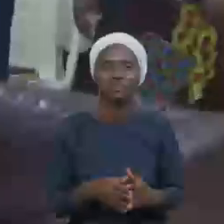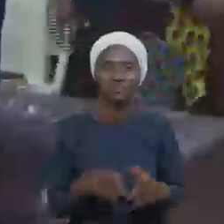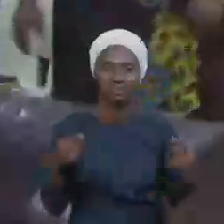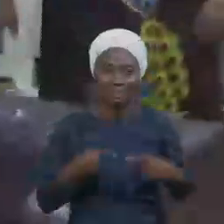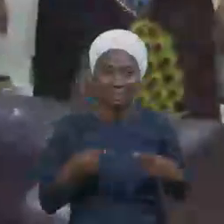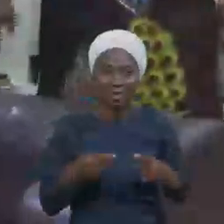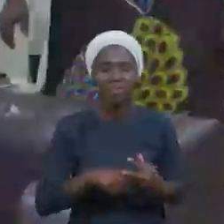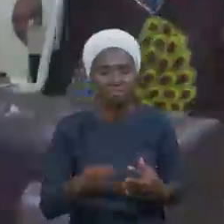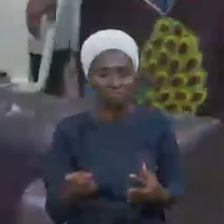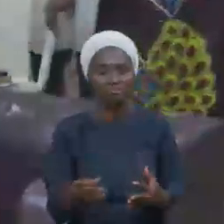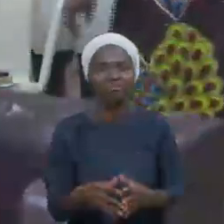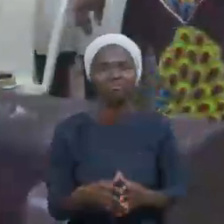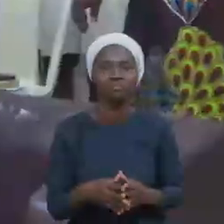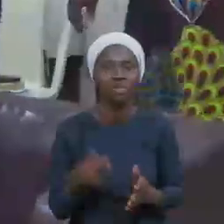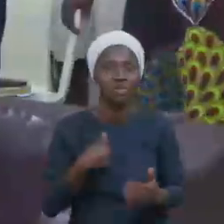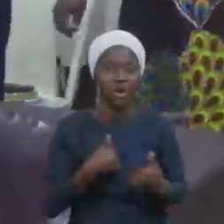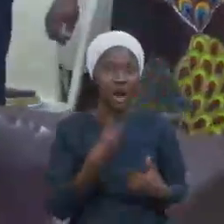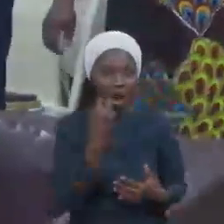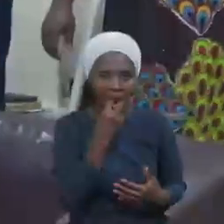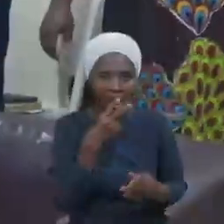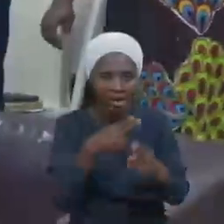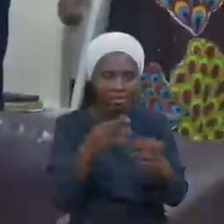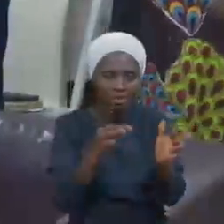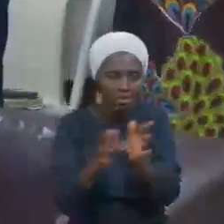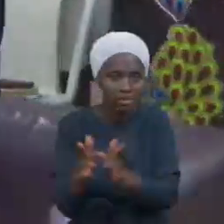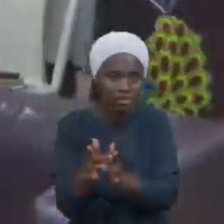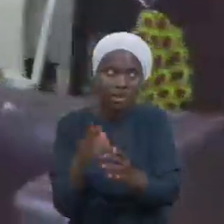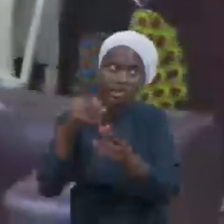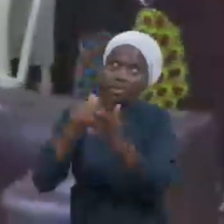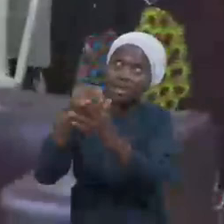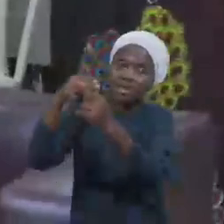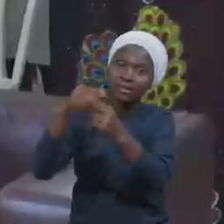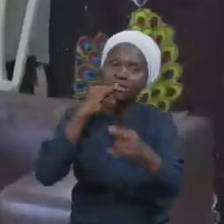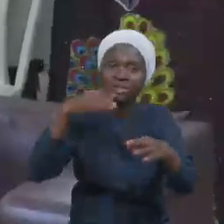now. We've mentioned the name of Jesus. That name is above every name.